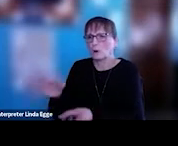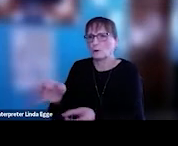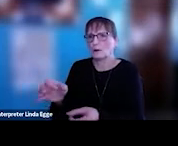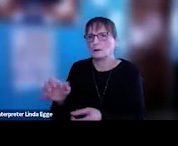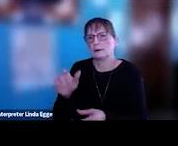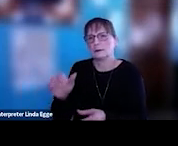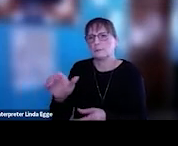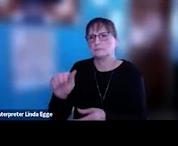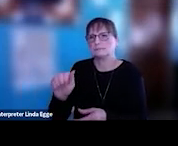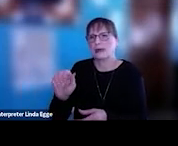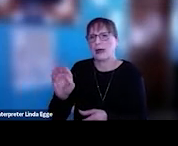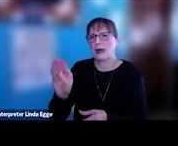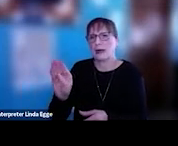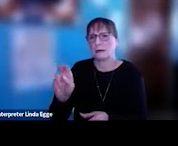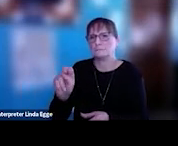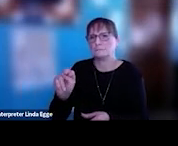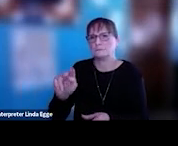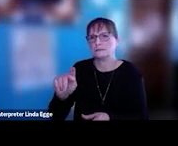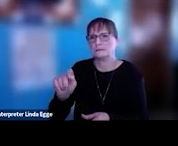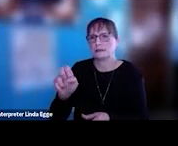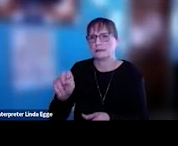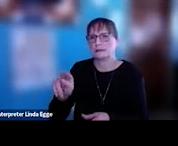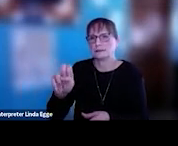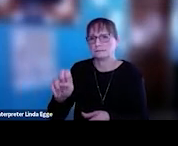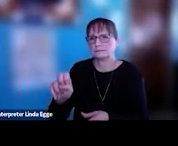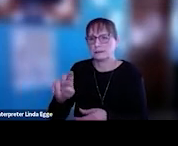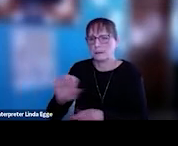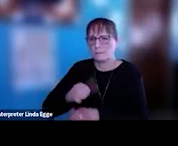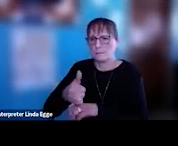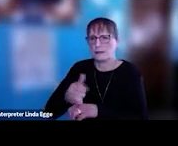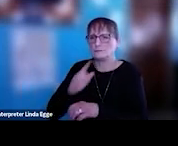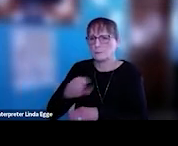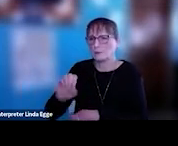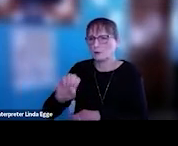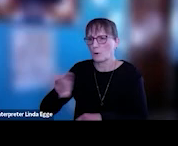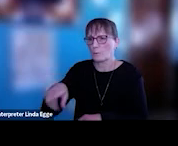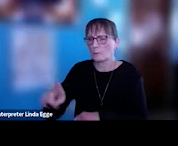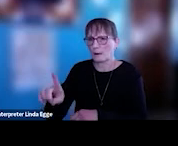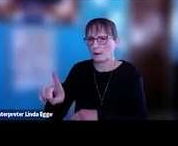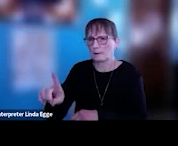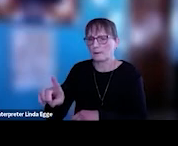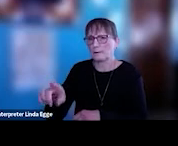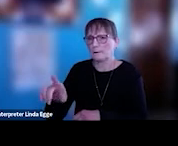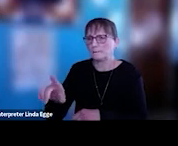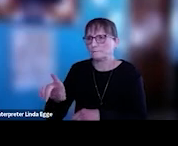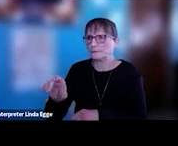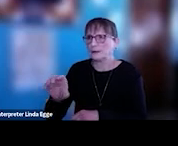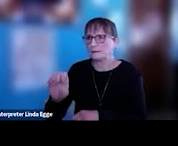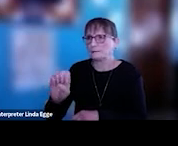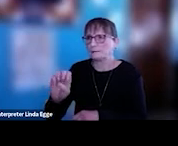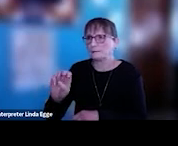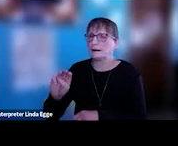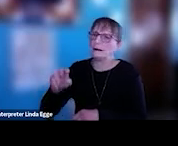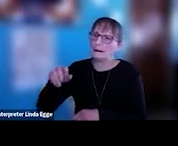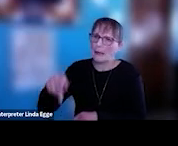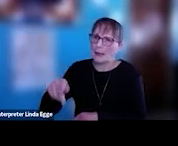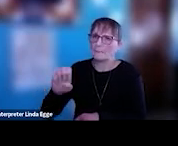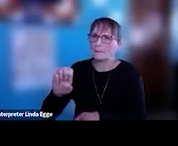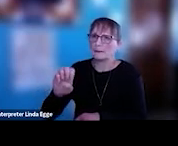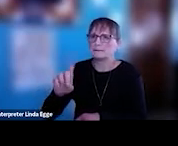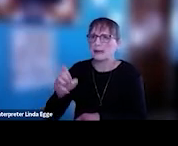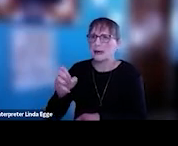abstinence-based. And when the opioid use epidemic or the opioid epidemic hit, I